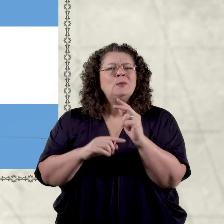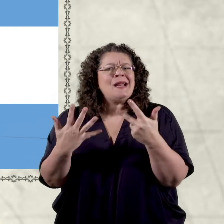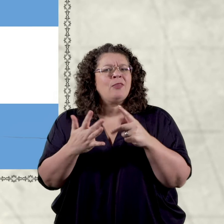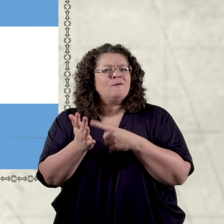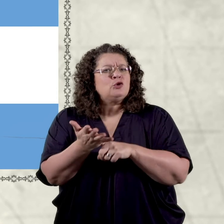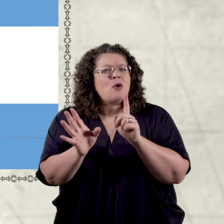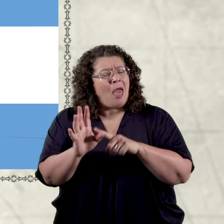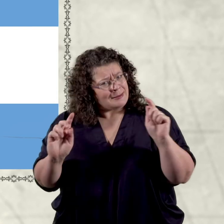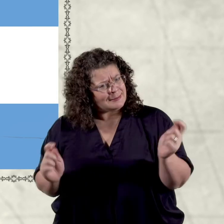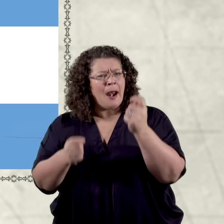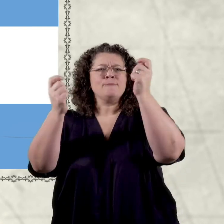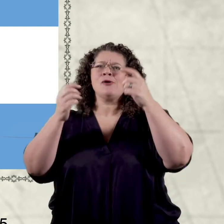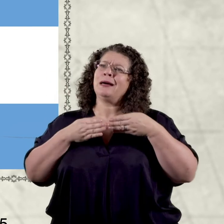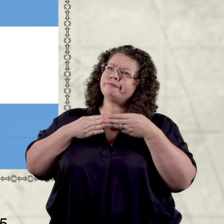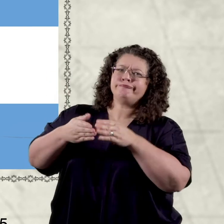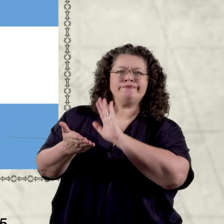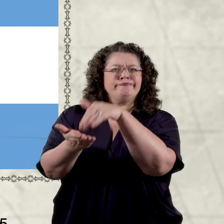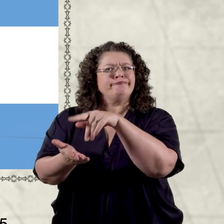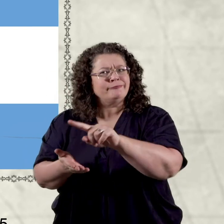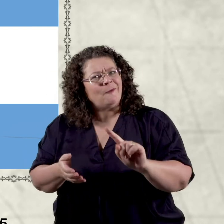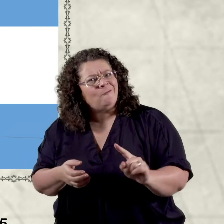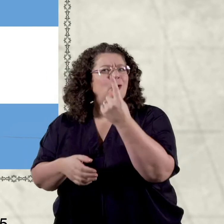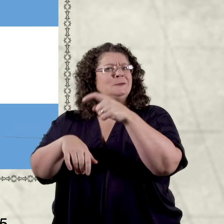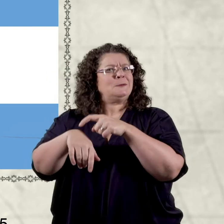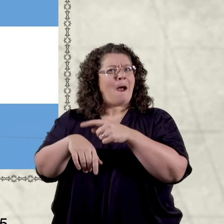the landing, Gwyl y Glaniad, to commemorate those